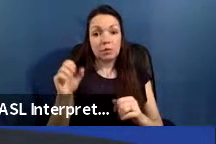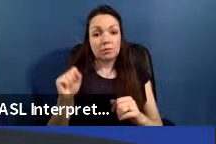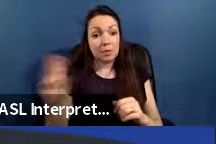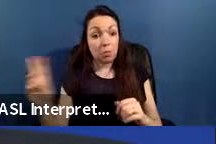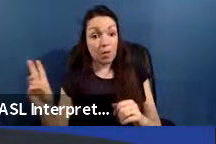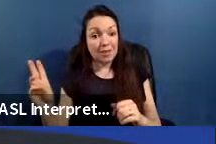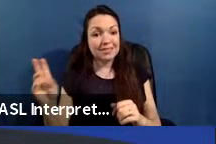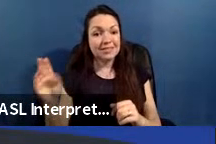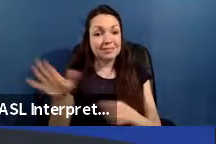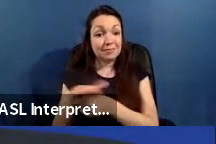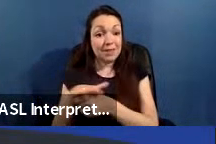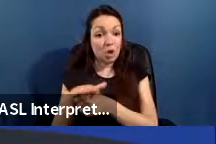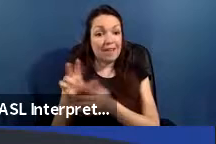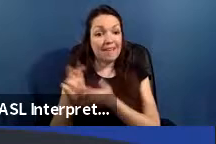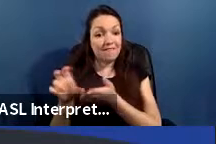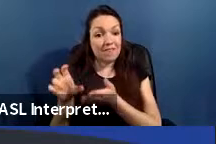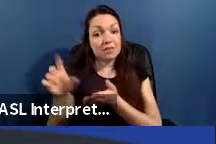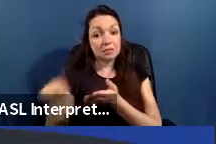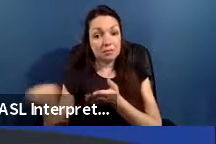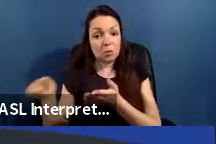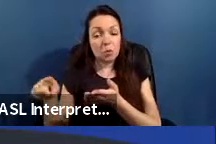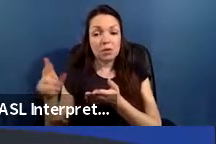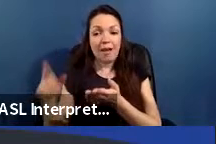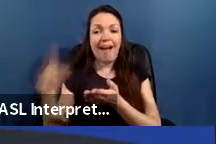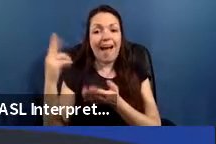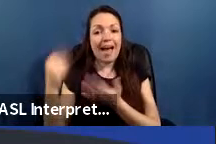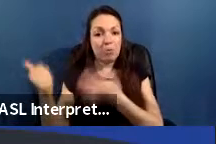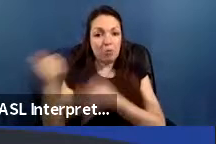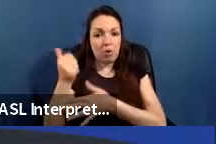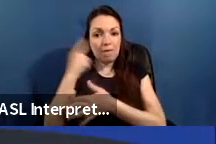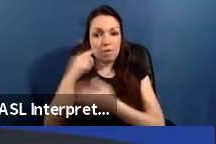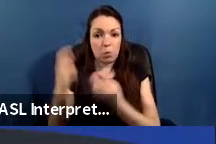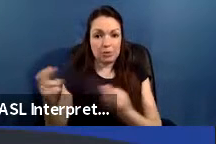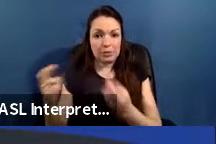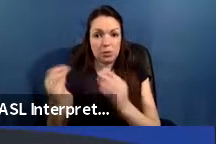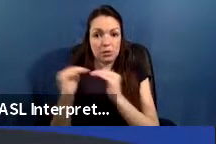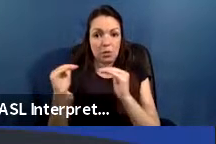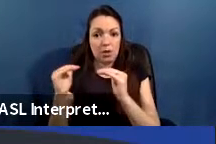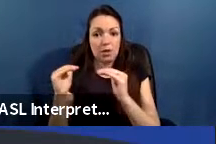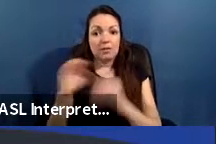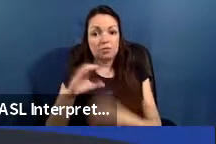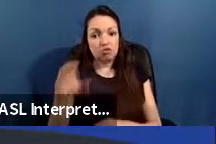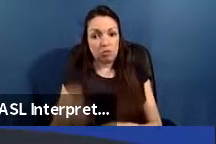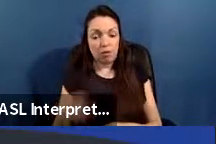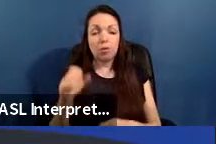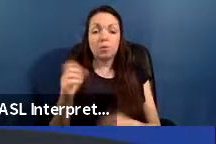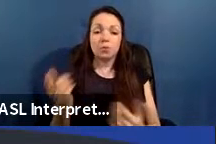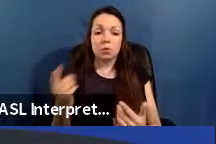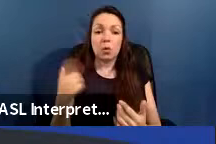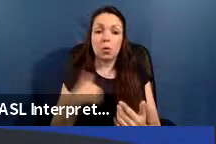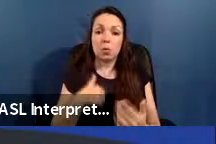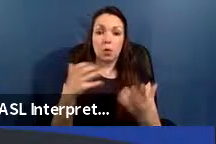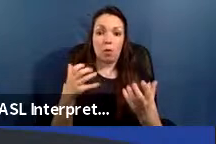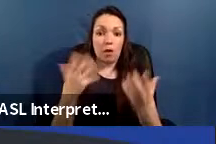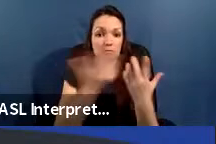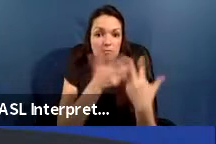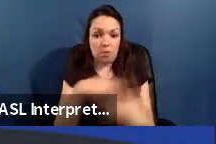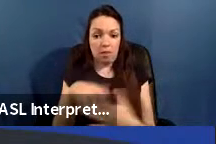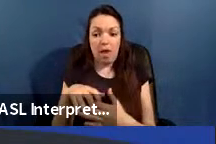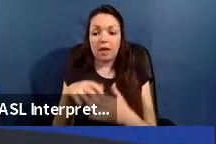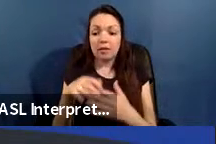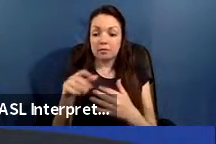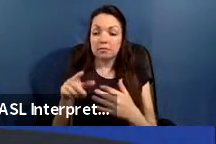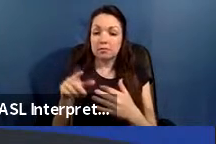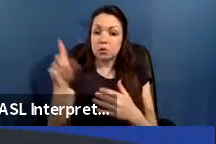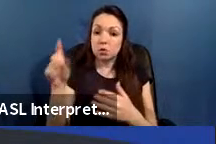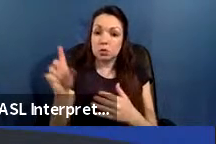high priority for resource equity in the city. So we're trying to make sure that we are aligned in responding to the needs of